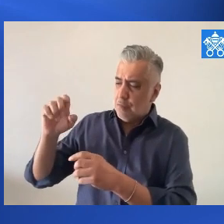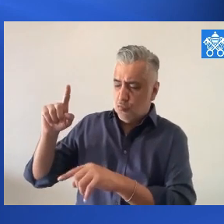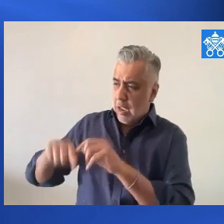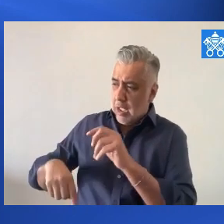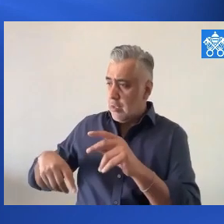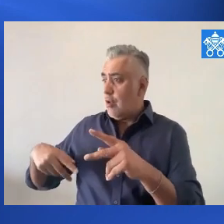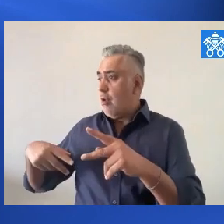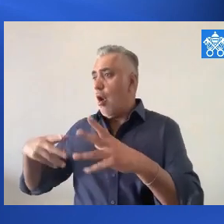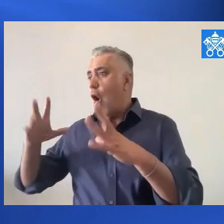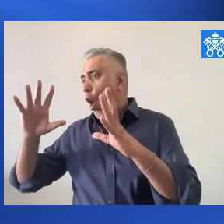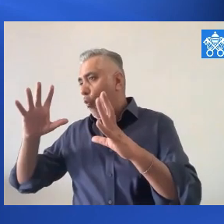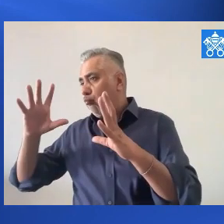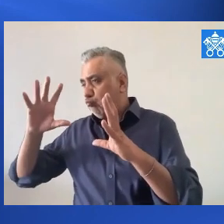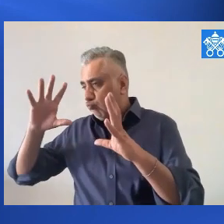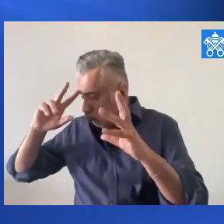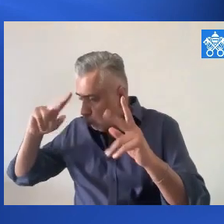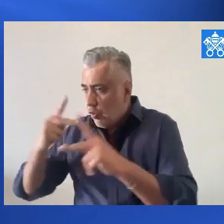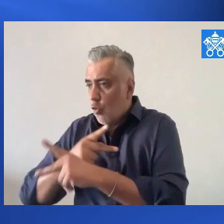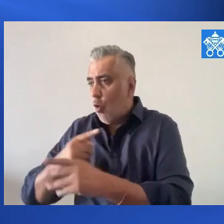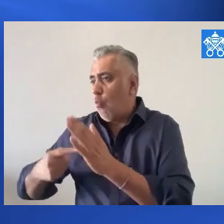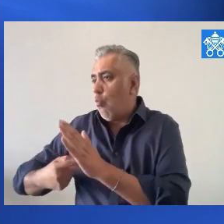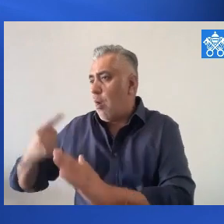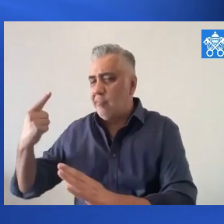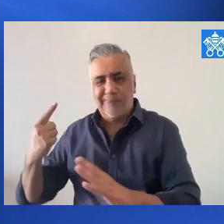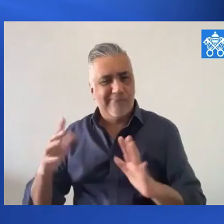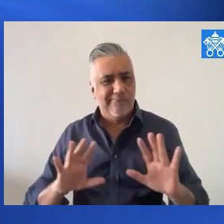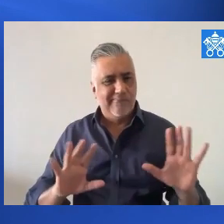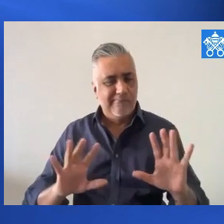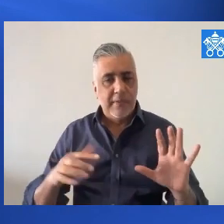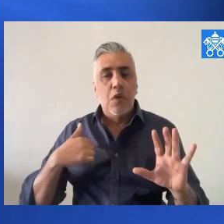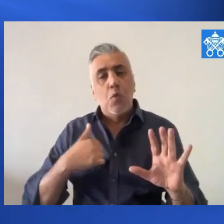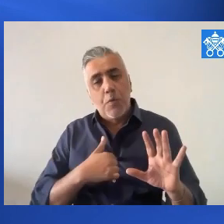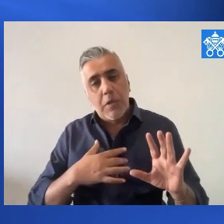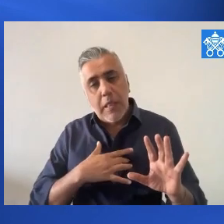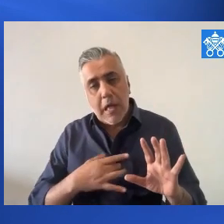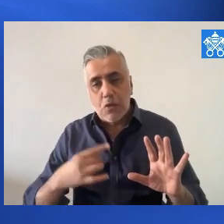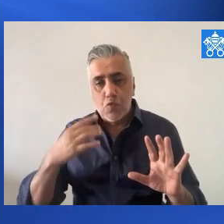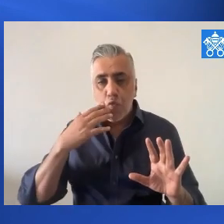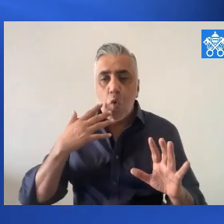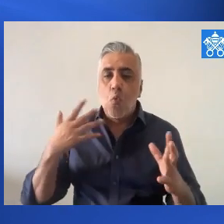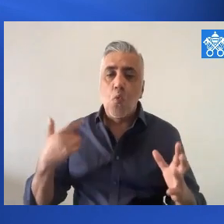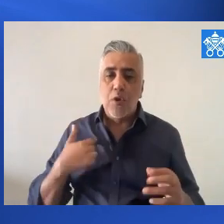be enclosed in one type or category of thought. We'd like to know